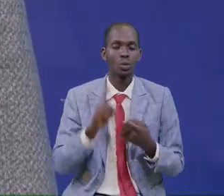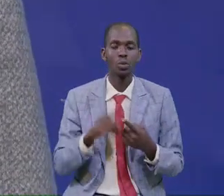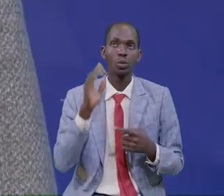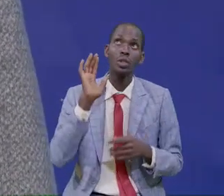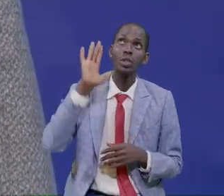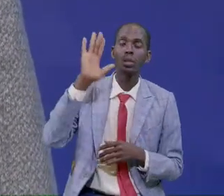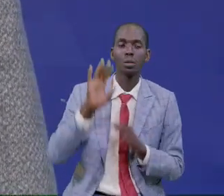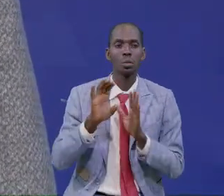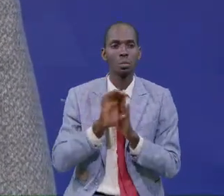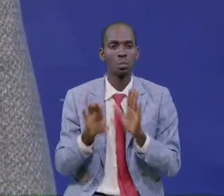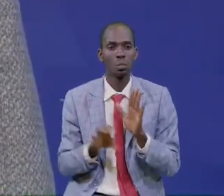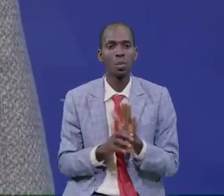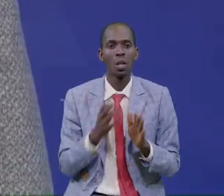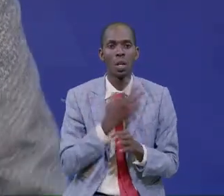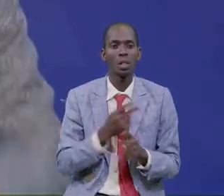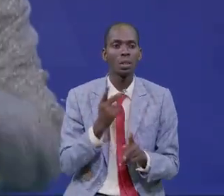statutes.